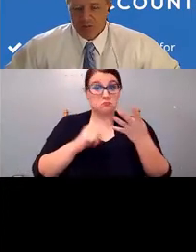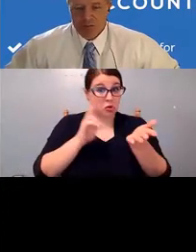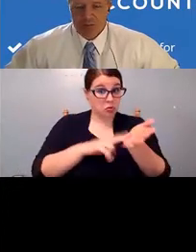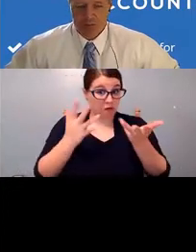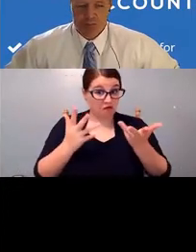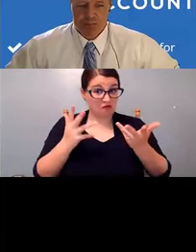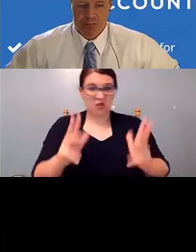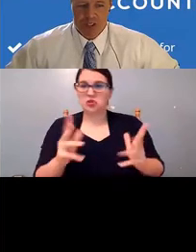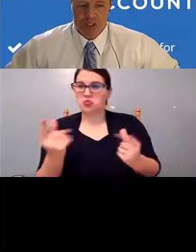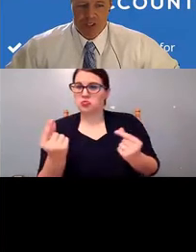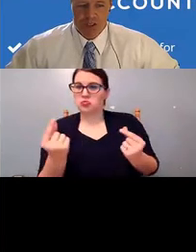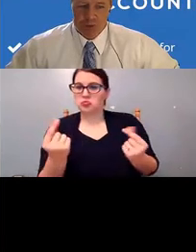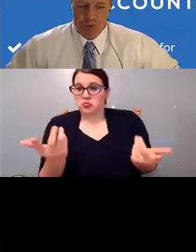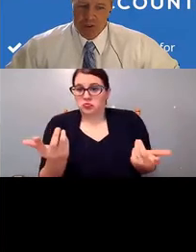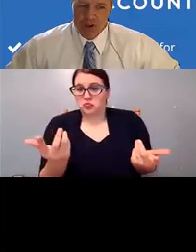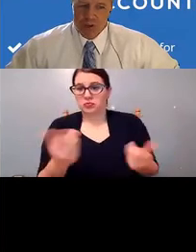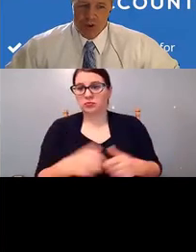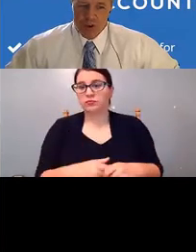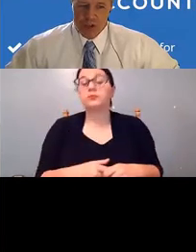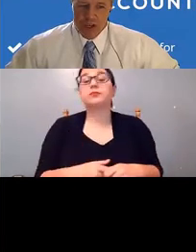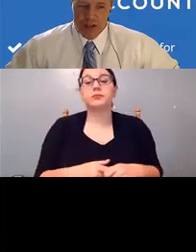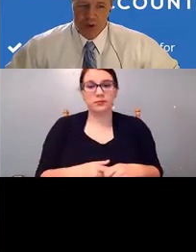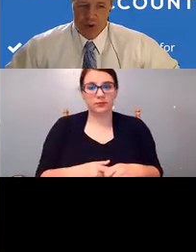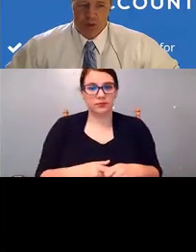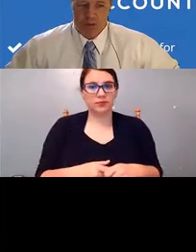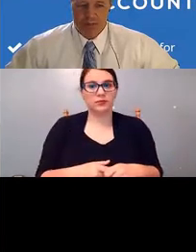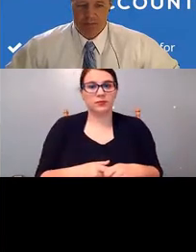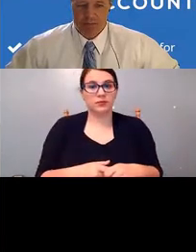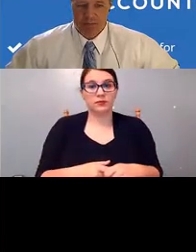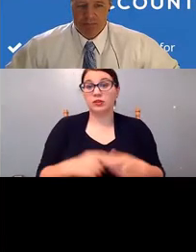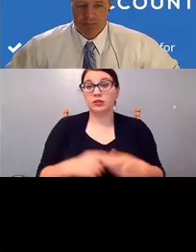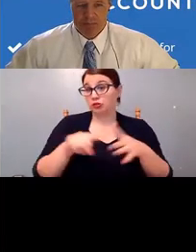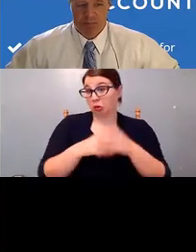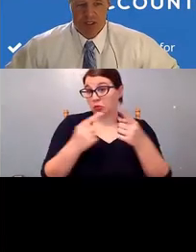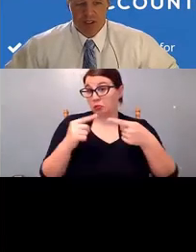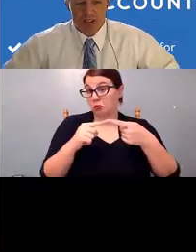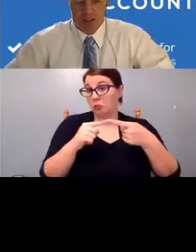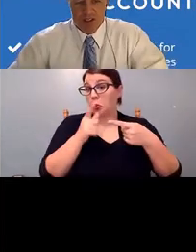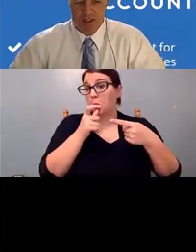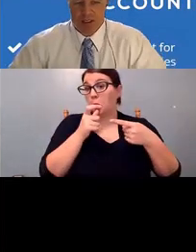enroll. So we'll start with who can enroll.